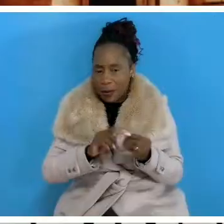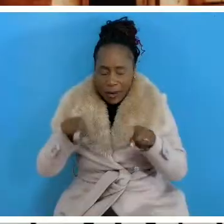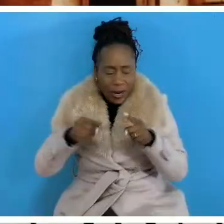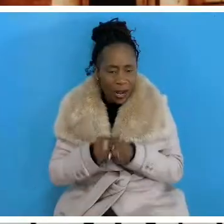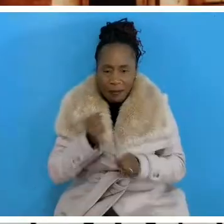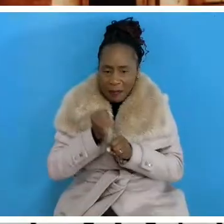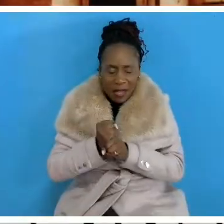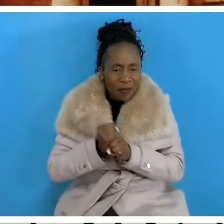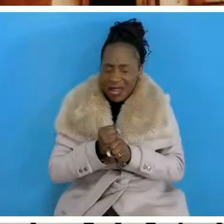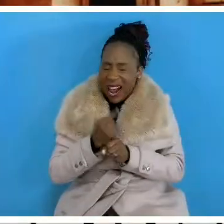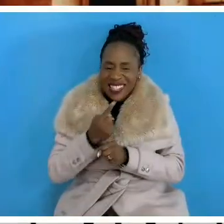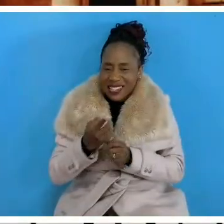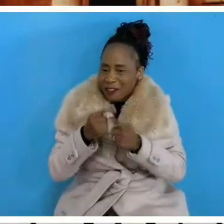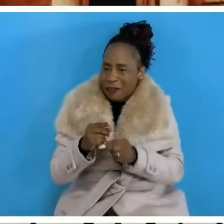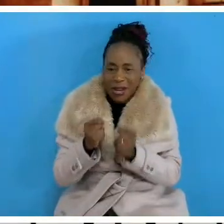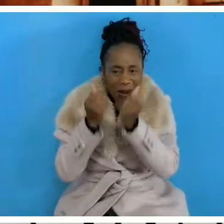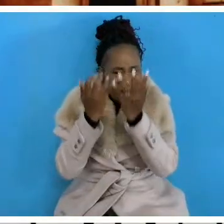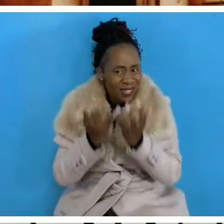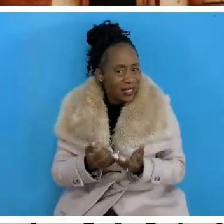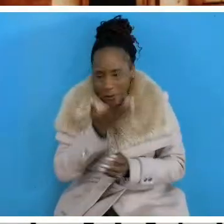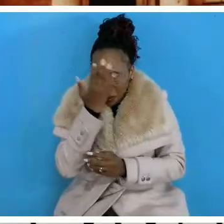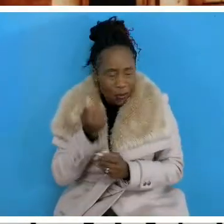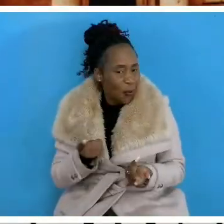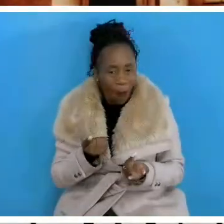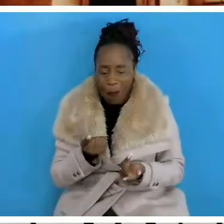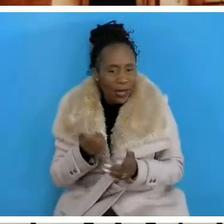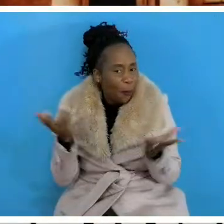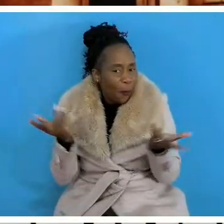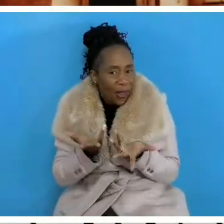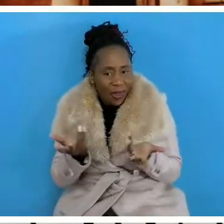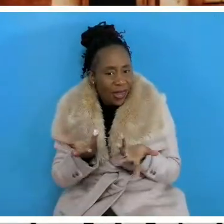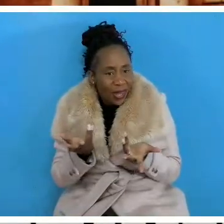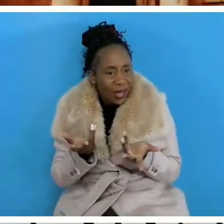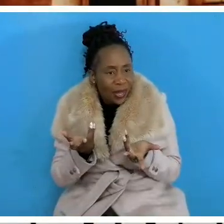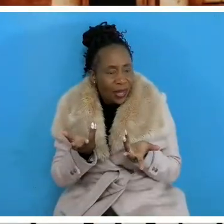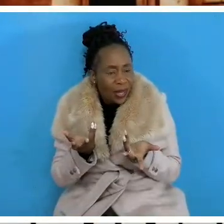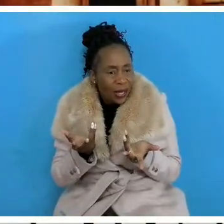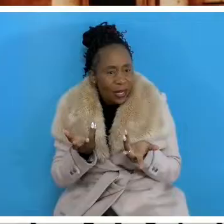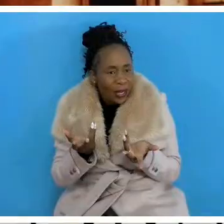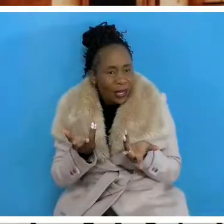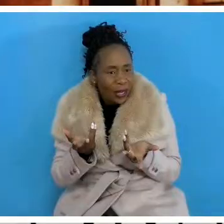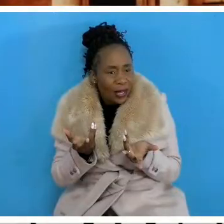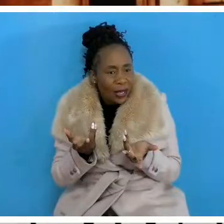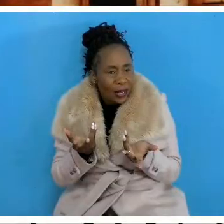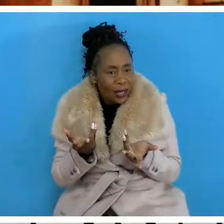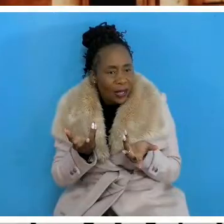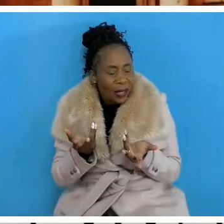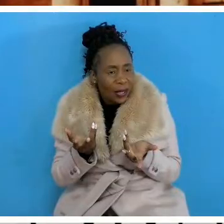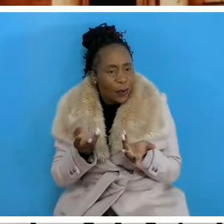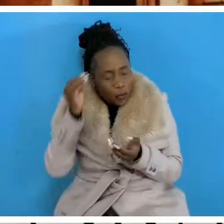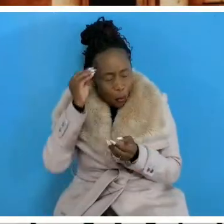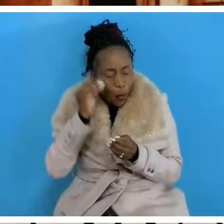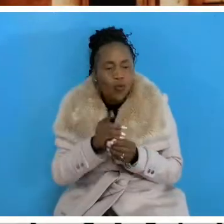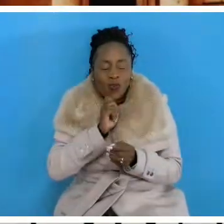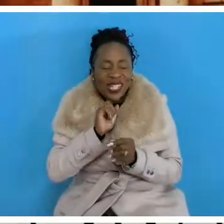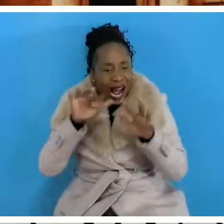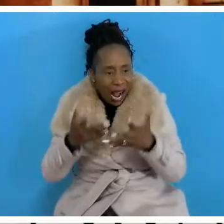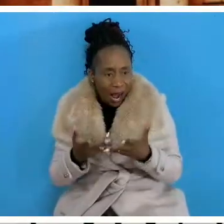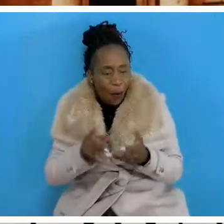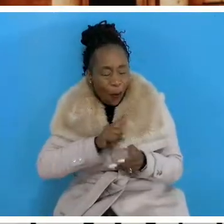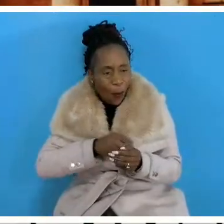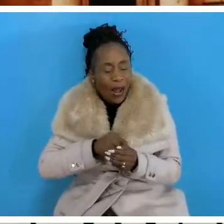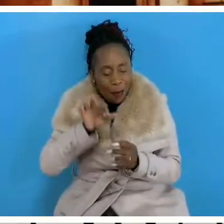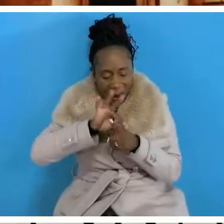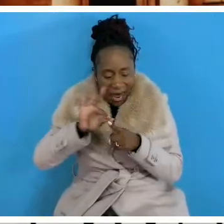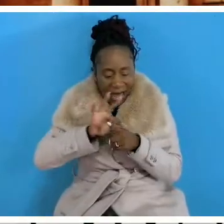a budget that we don't know where it's sitting, and we know how it should be spent because we approved the